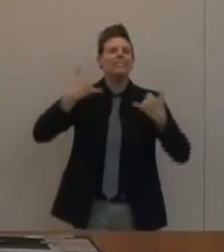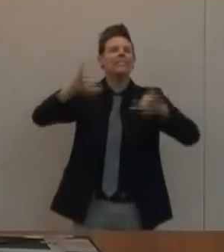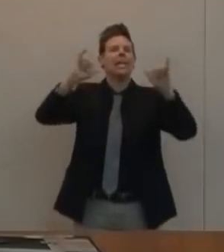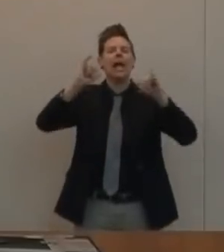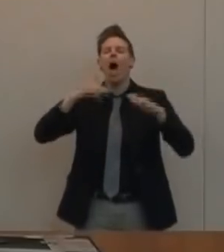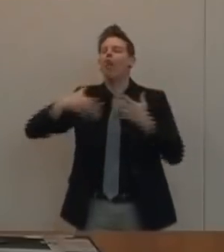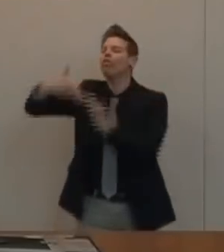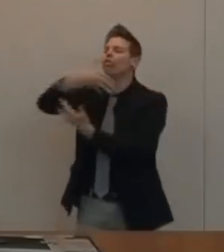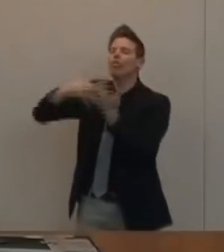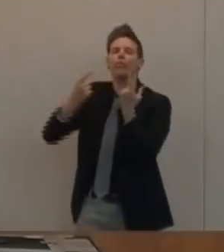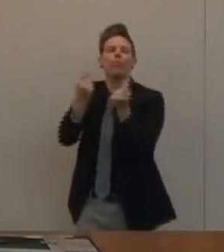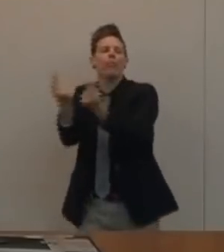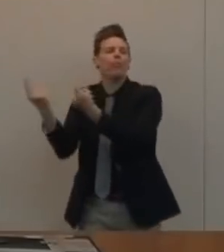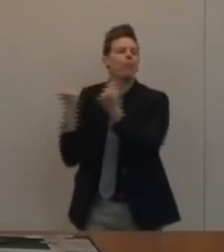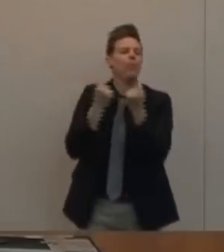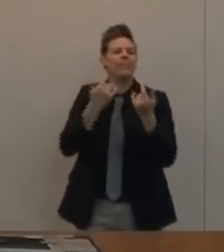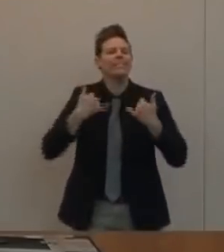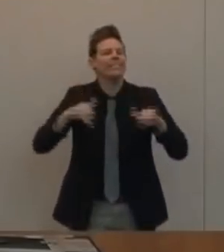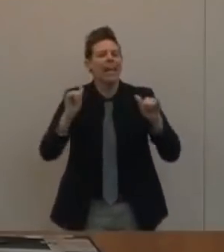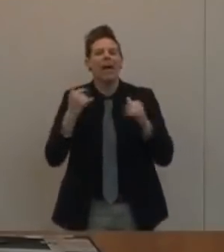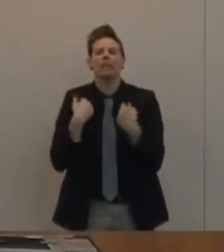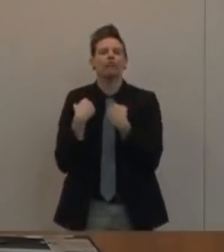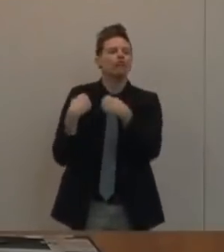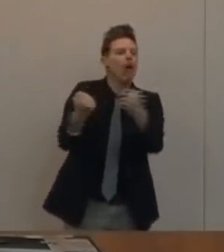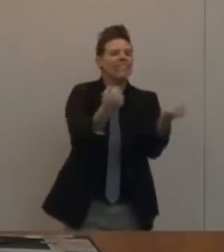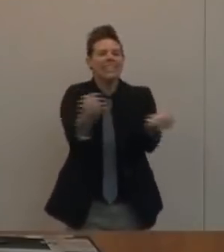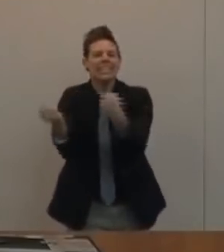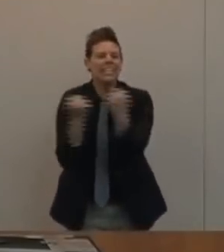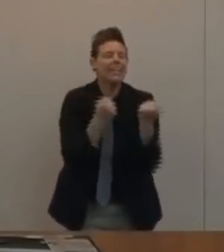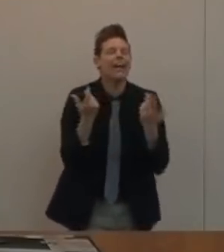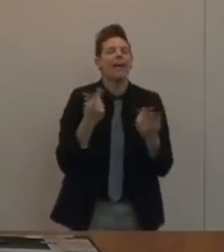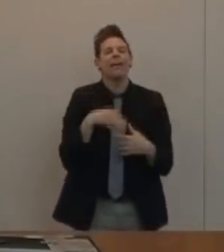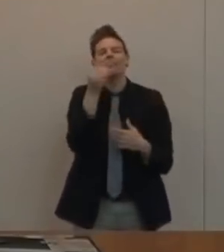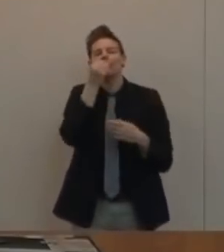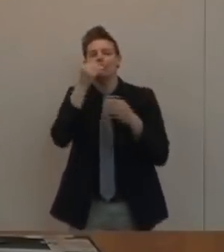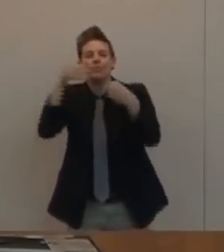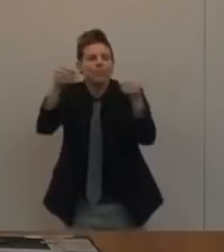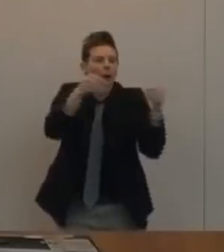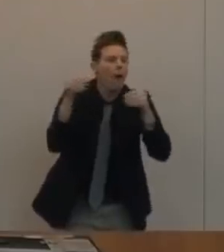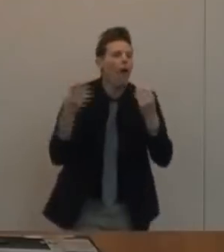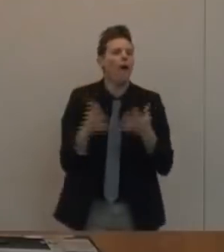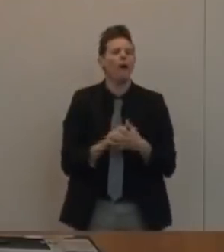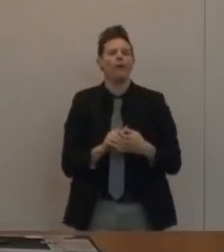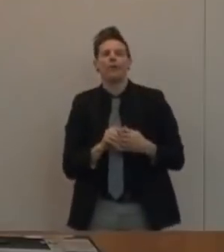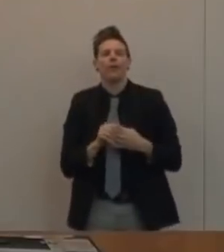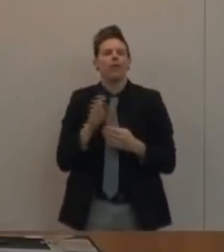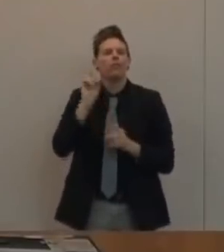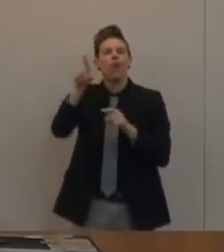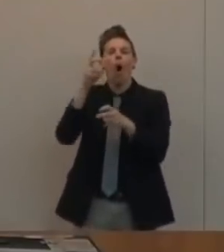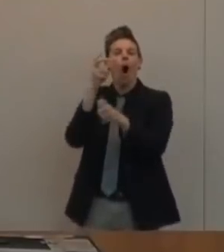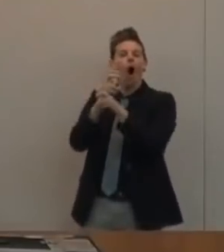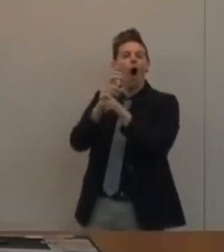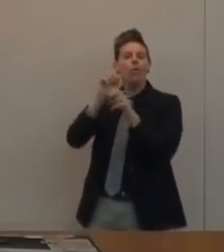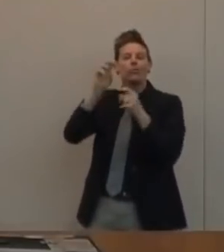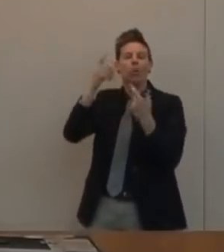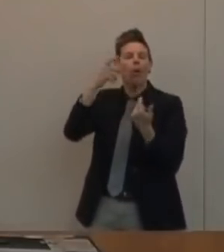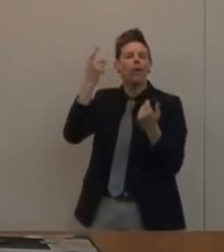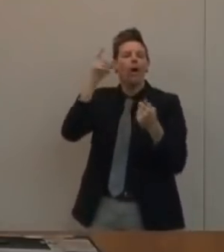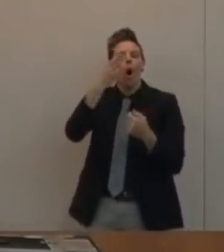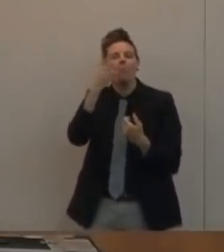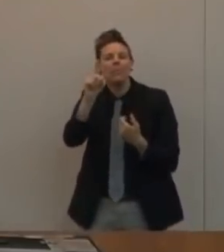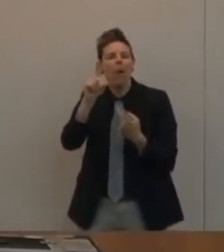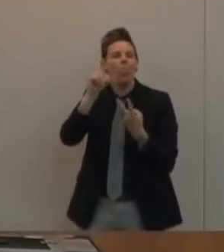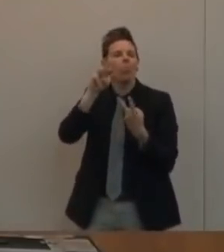our vehicles, at the grocery store, convenience store, at the hardware store, and we can